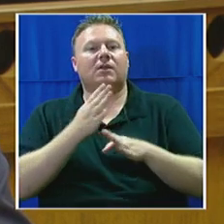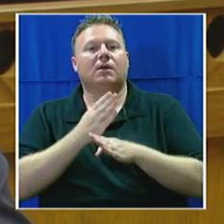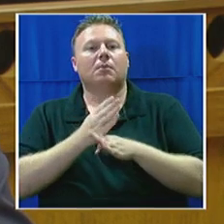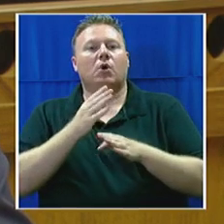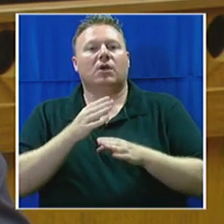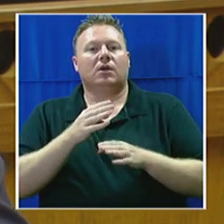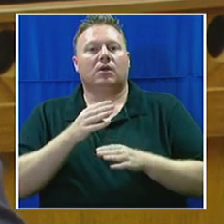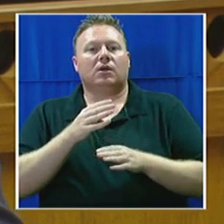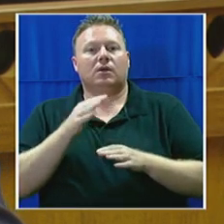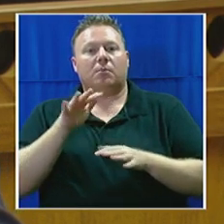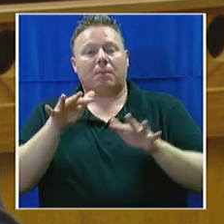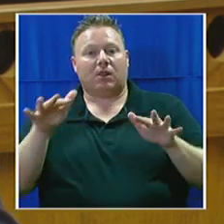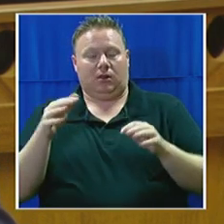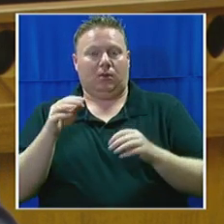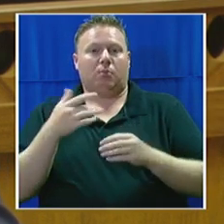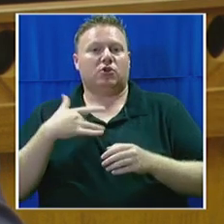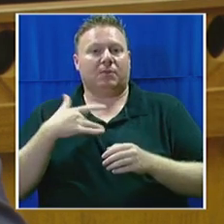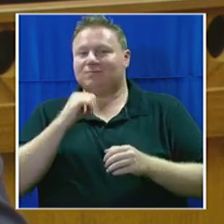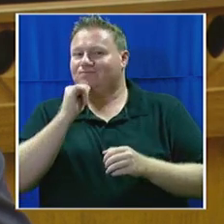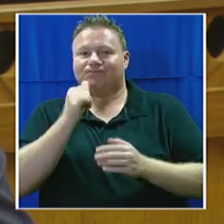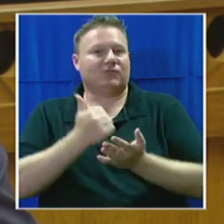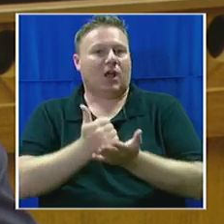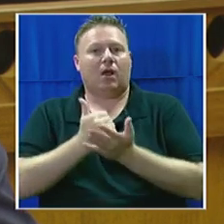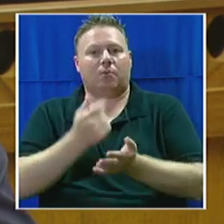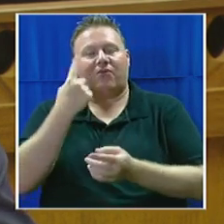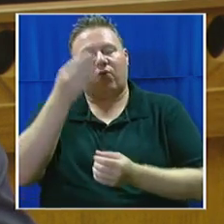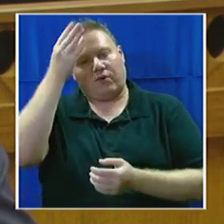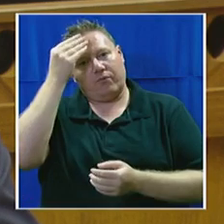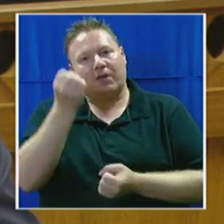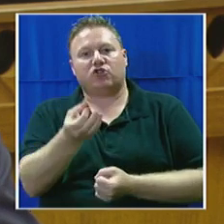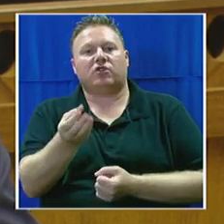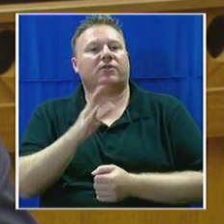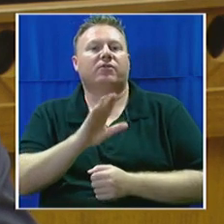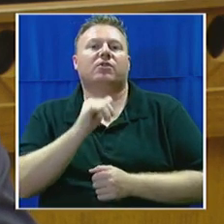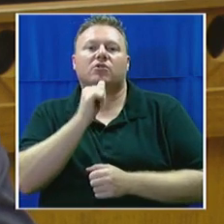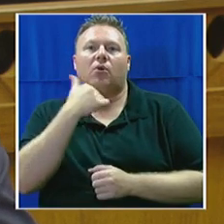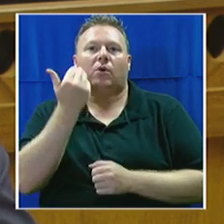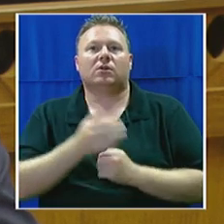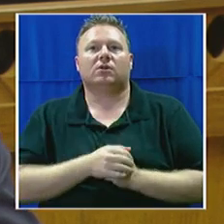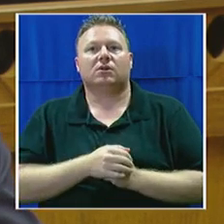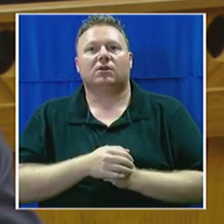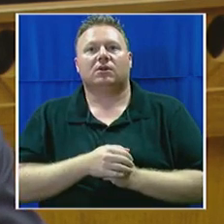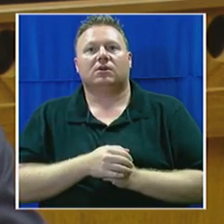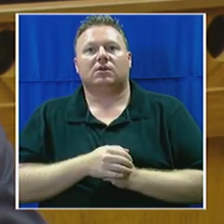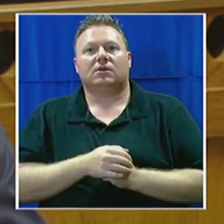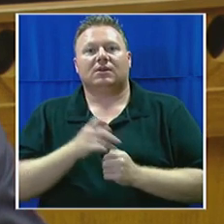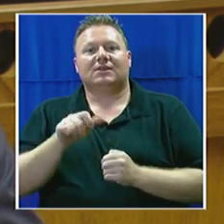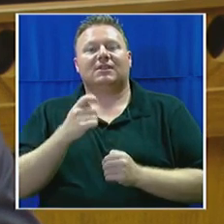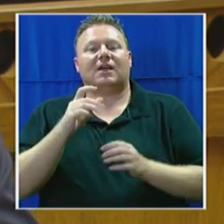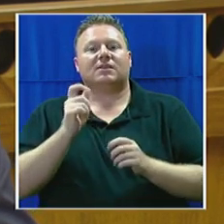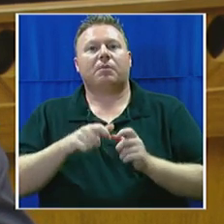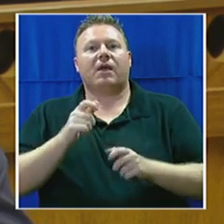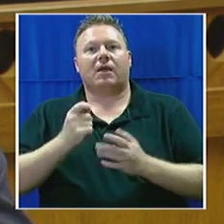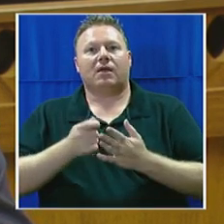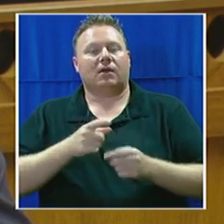municipalities are not willing to do the necessary to assist in giving the information. They rather send the taxpayers from one point to the next until